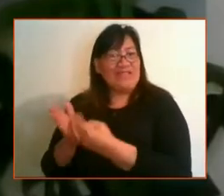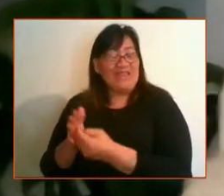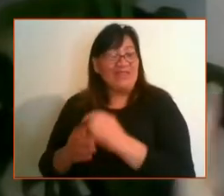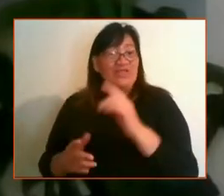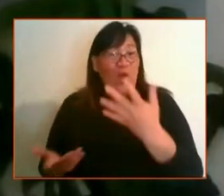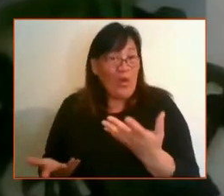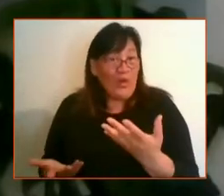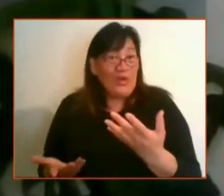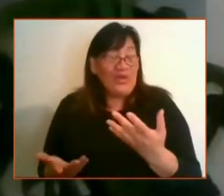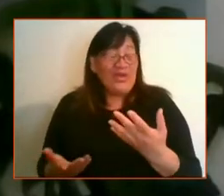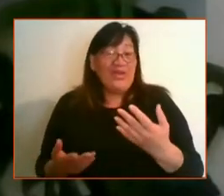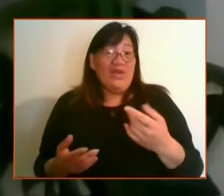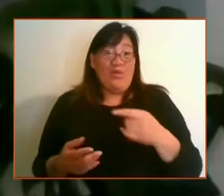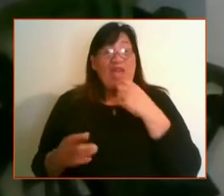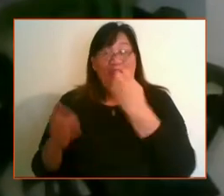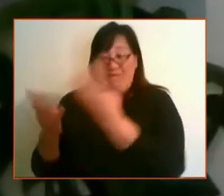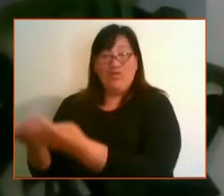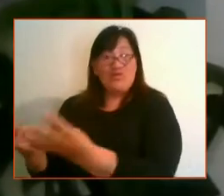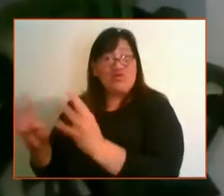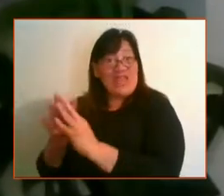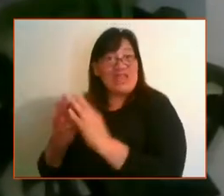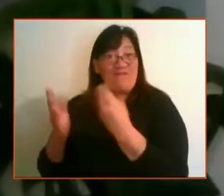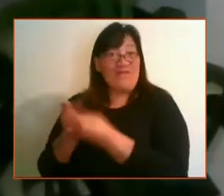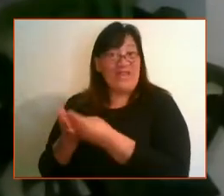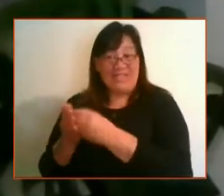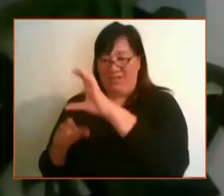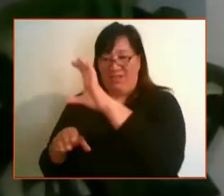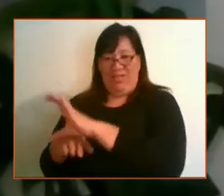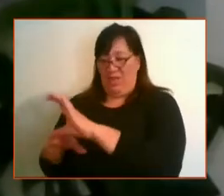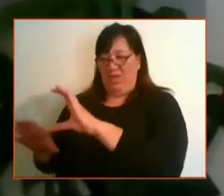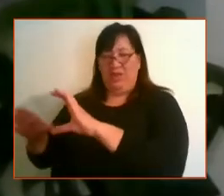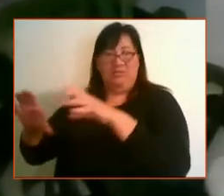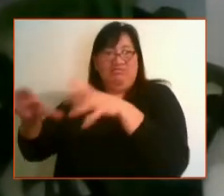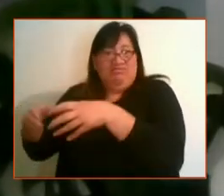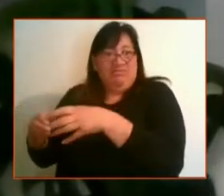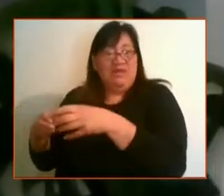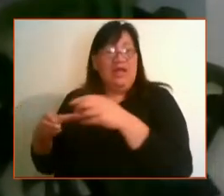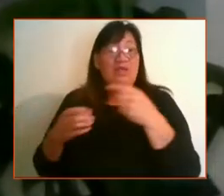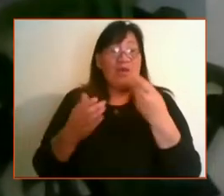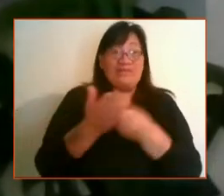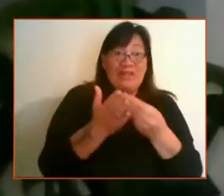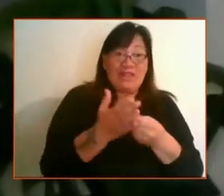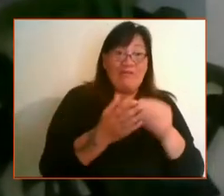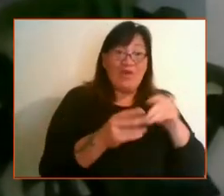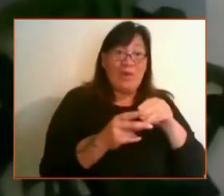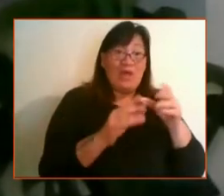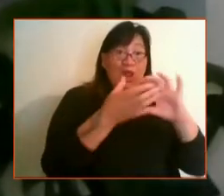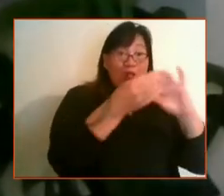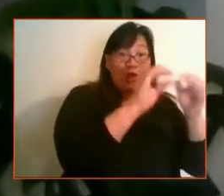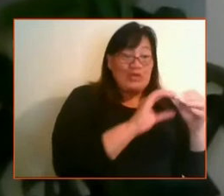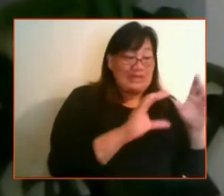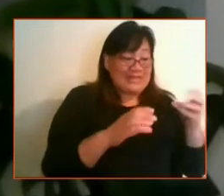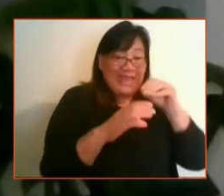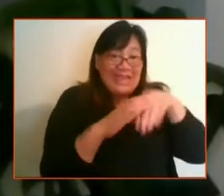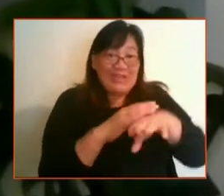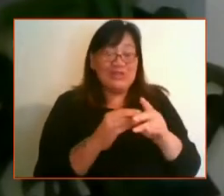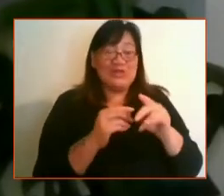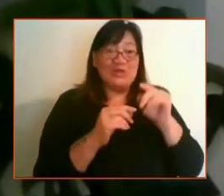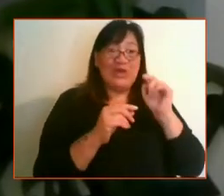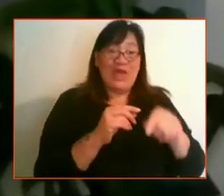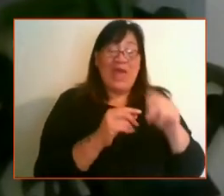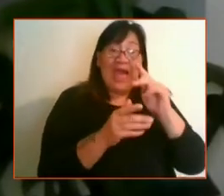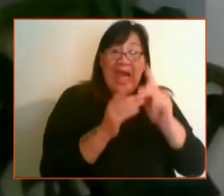now that we have ring fenced funding that comes from lotteries going into arts and culture speaks to an